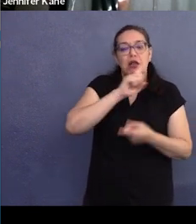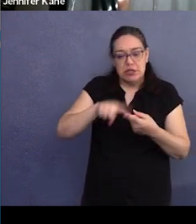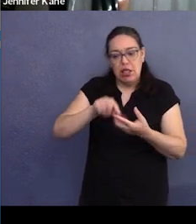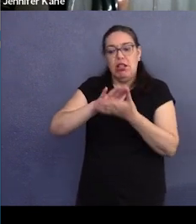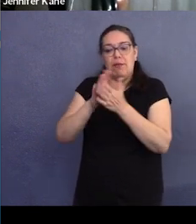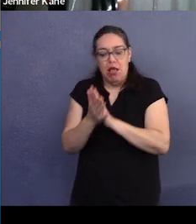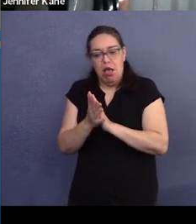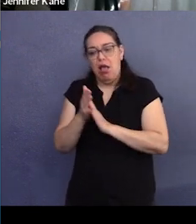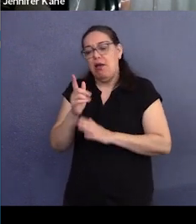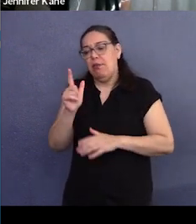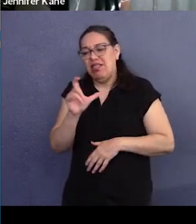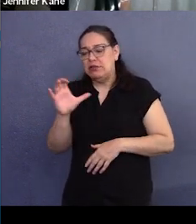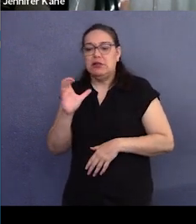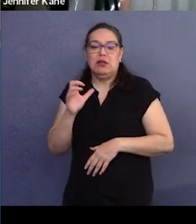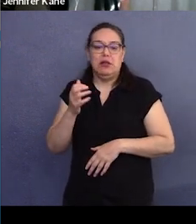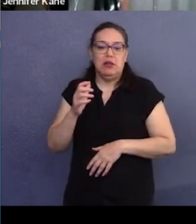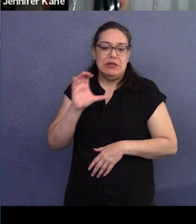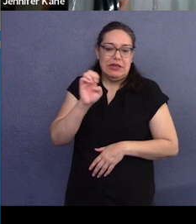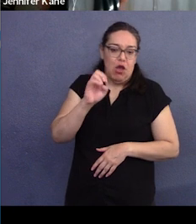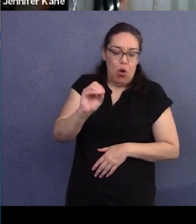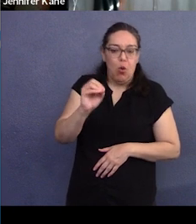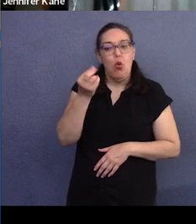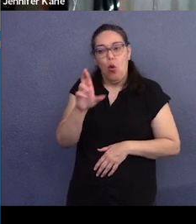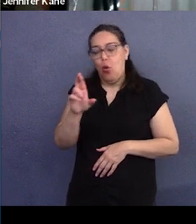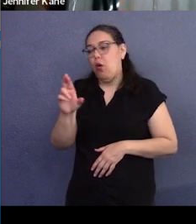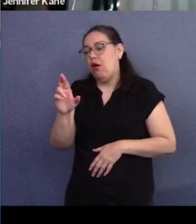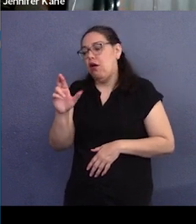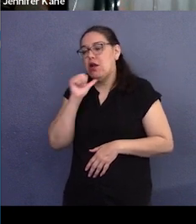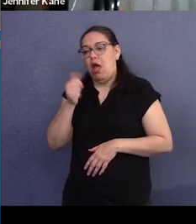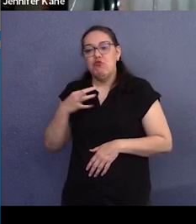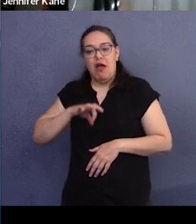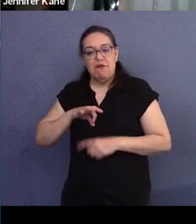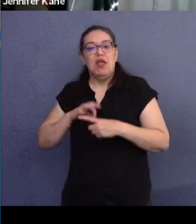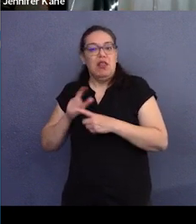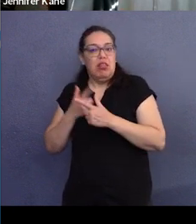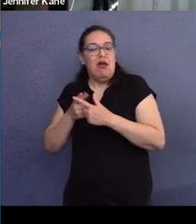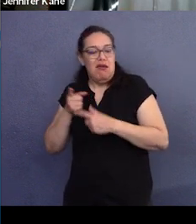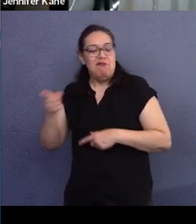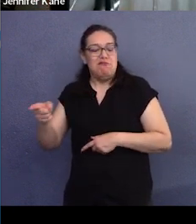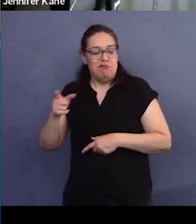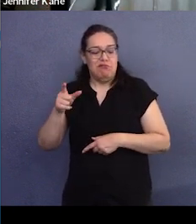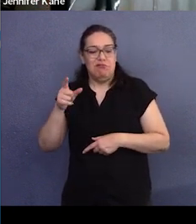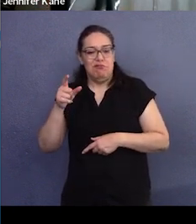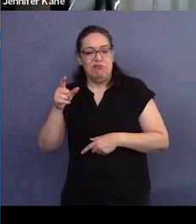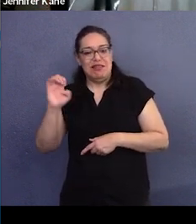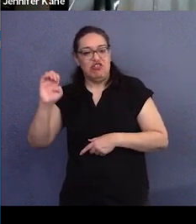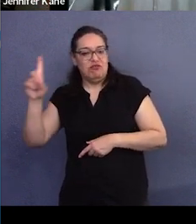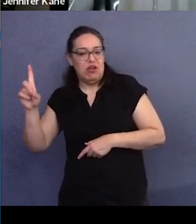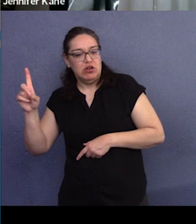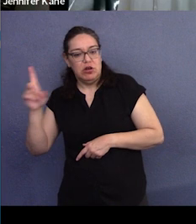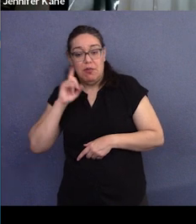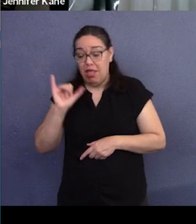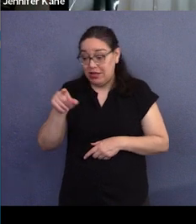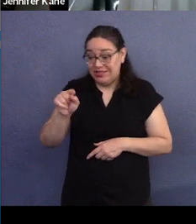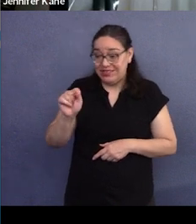the CEO, or if it's a nonprofit executive director. But like T, for yours, you're the project director because you are in charge of everything.